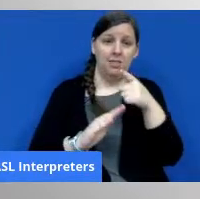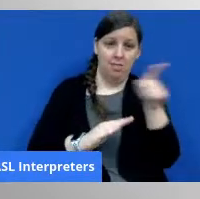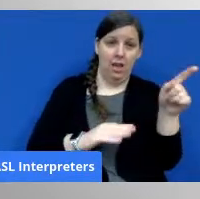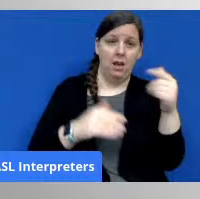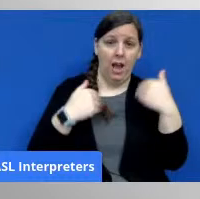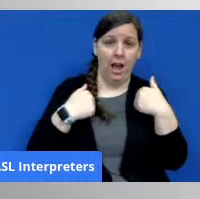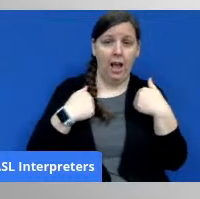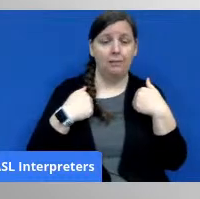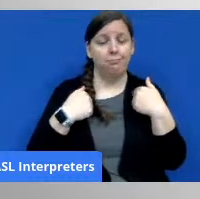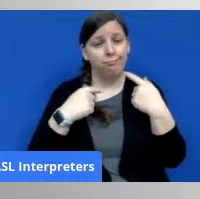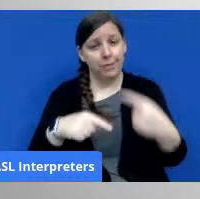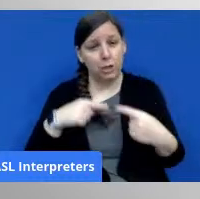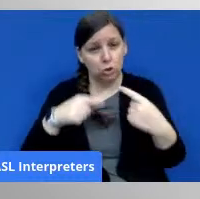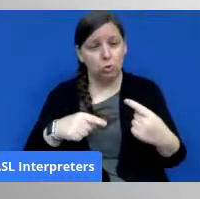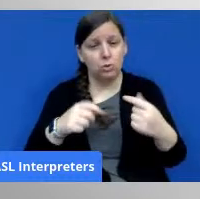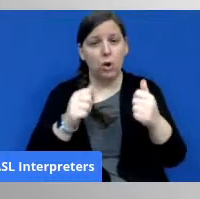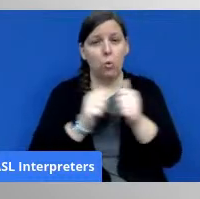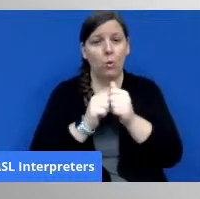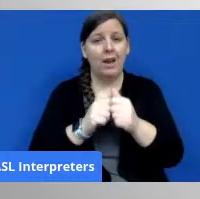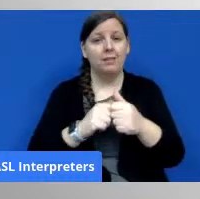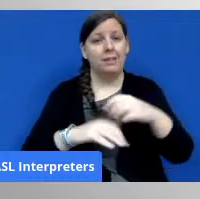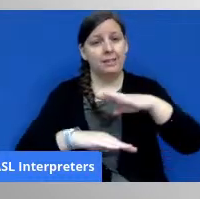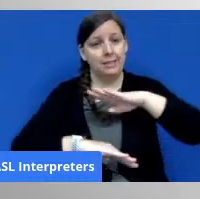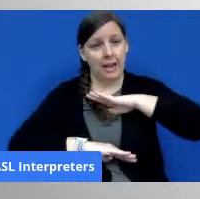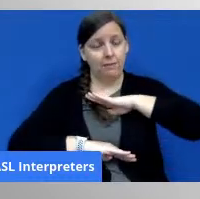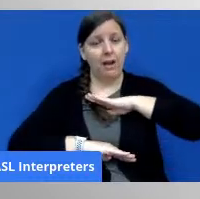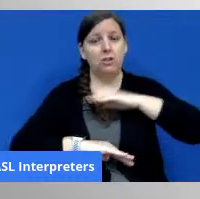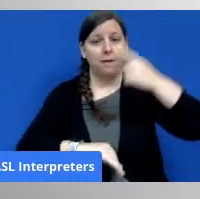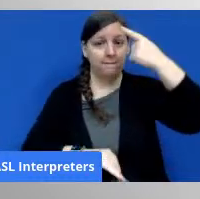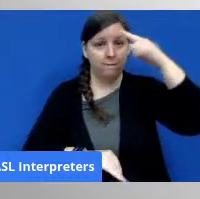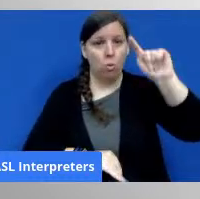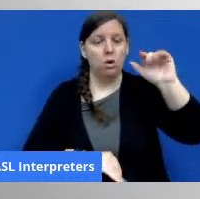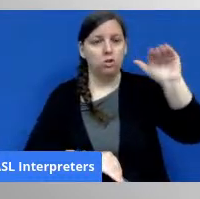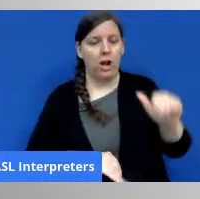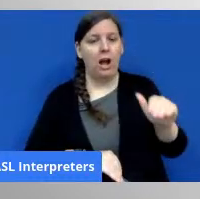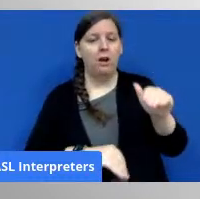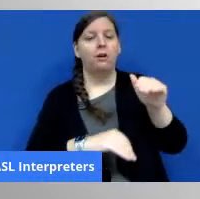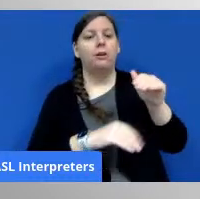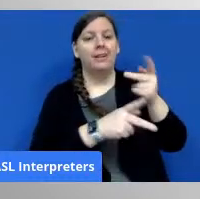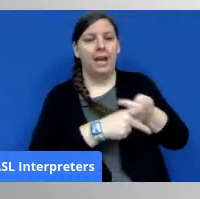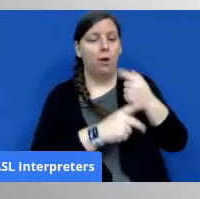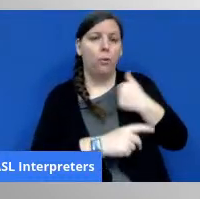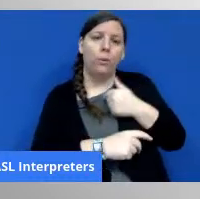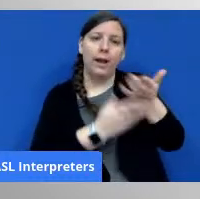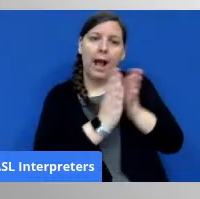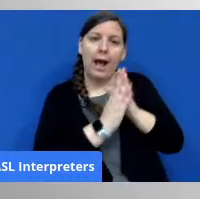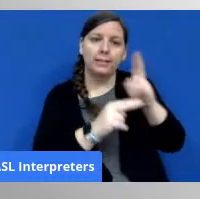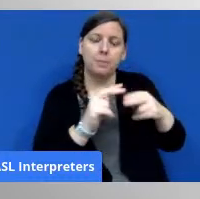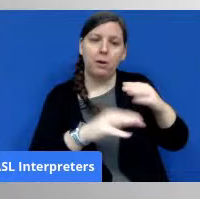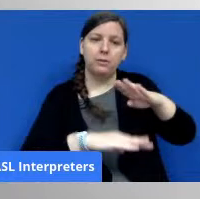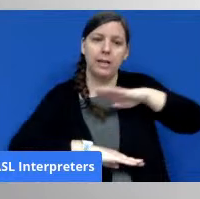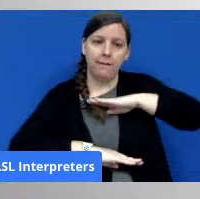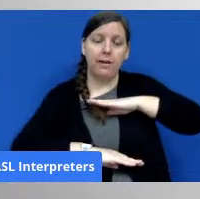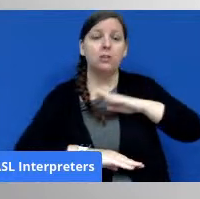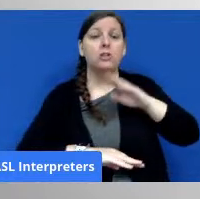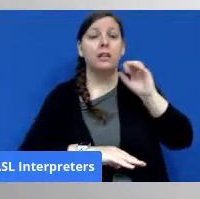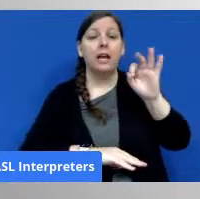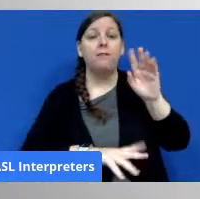with satisfaction in their child care, we asked about satisfaction. And then for those that said that they weren't satisfied, we asked why